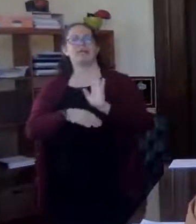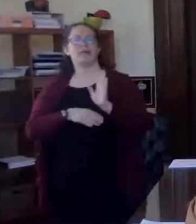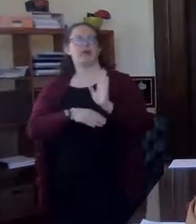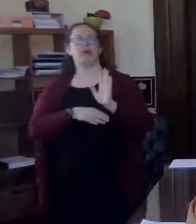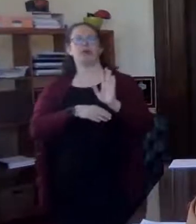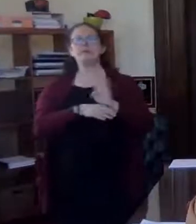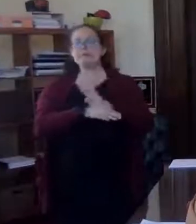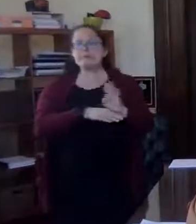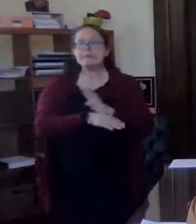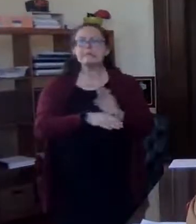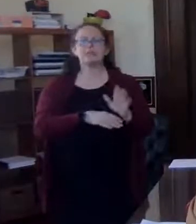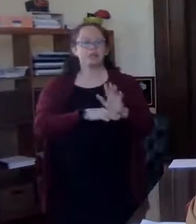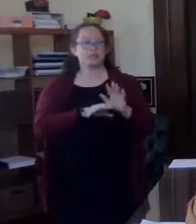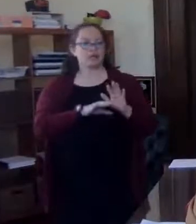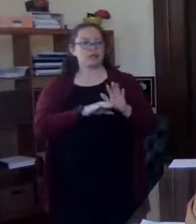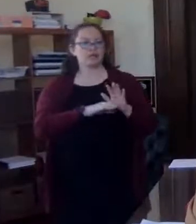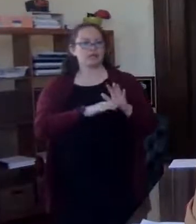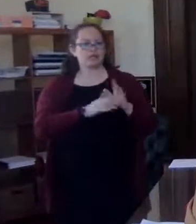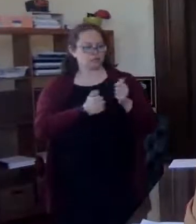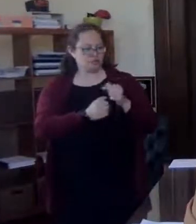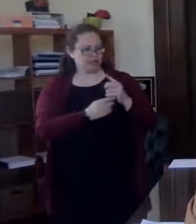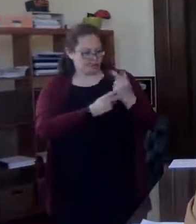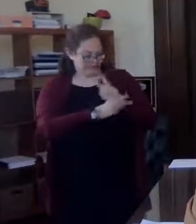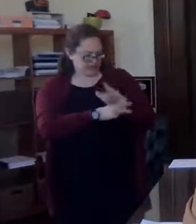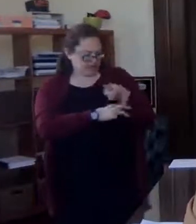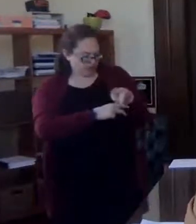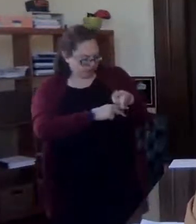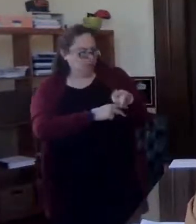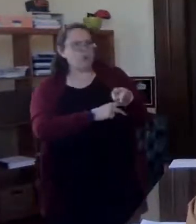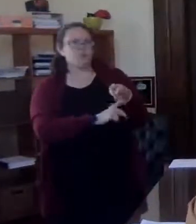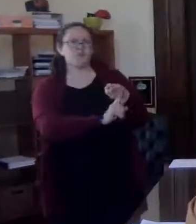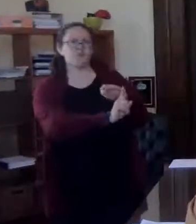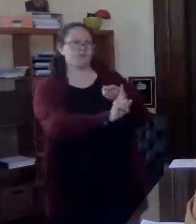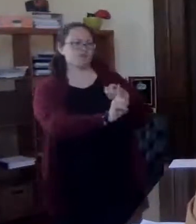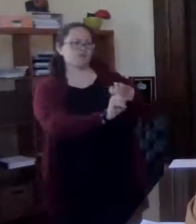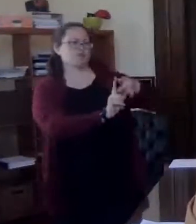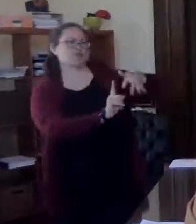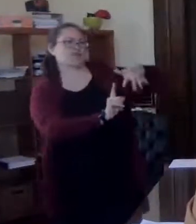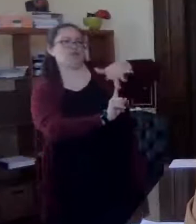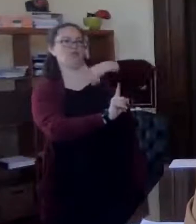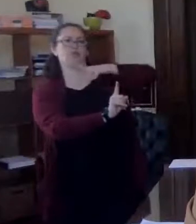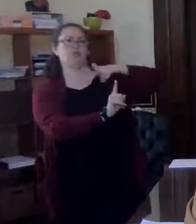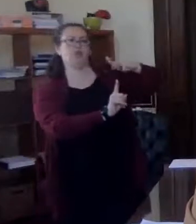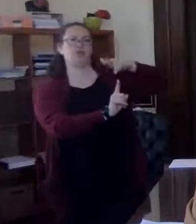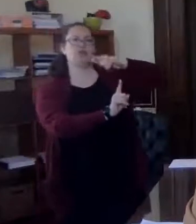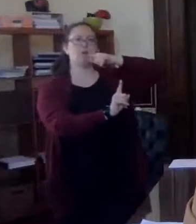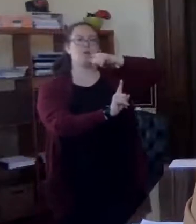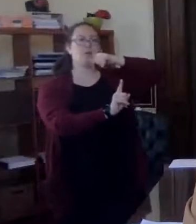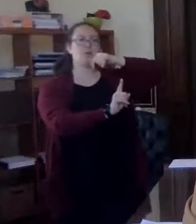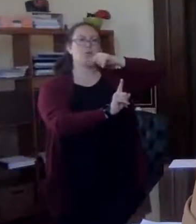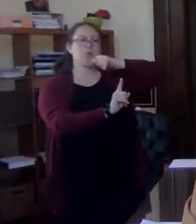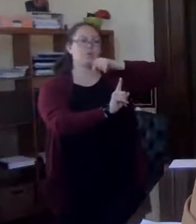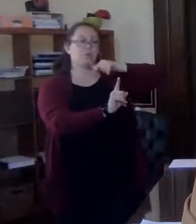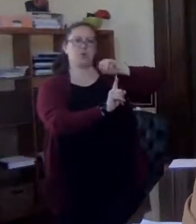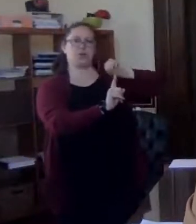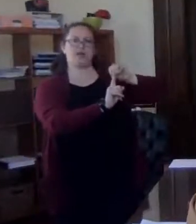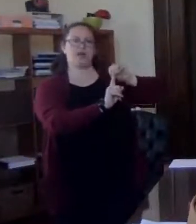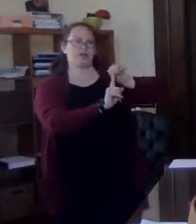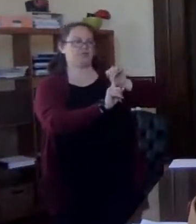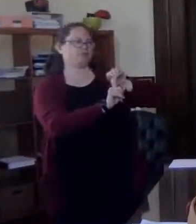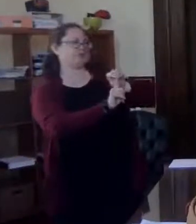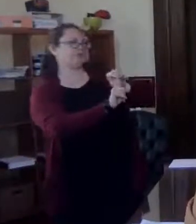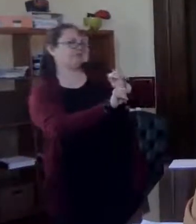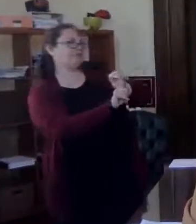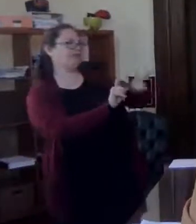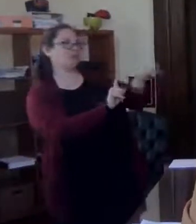they're connected to figure out who in their circle would have been exposed to them for